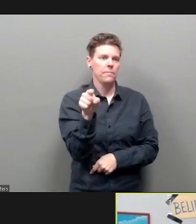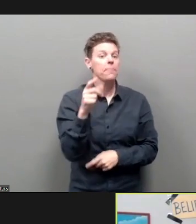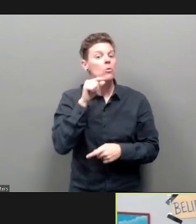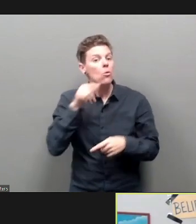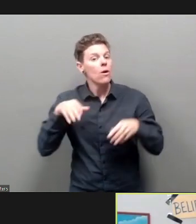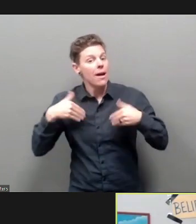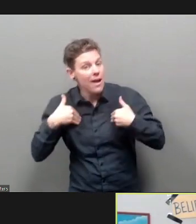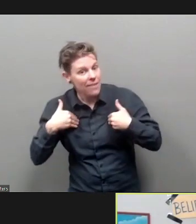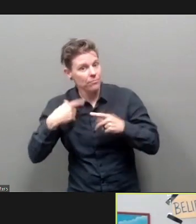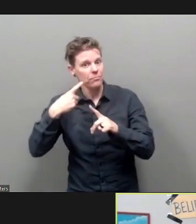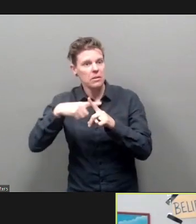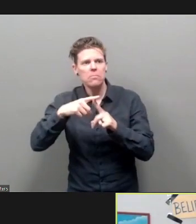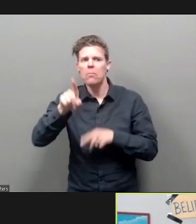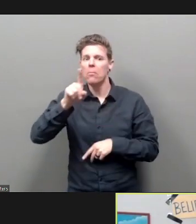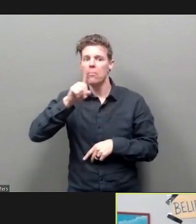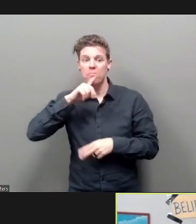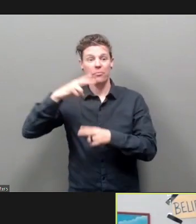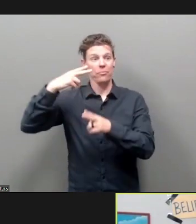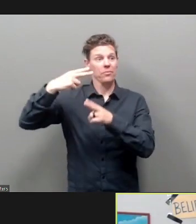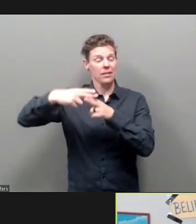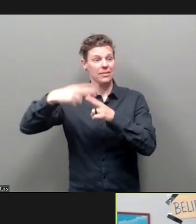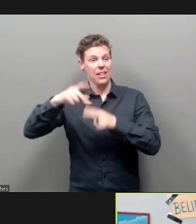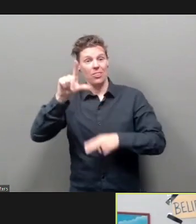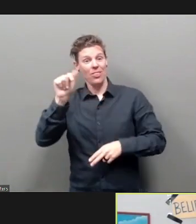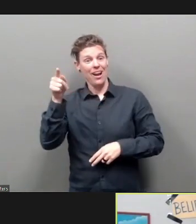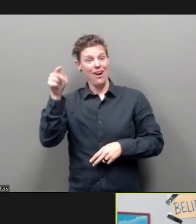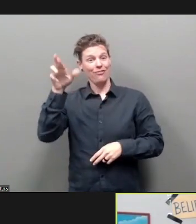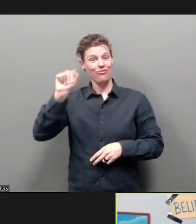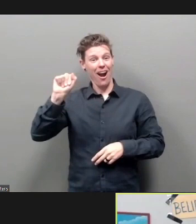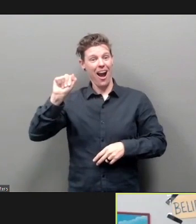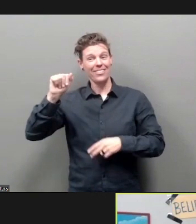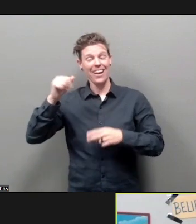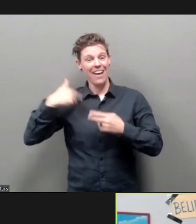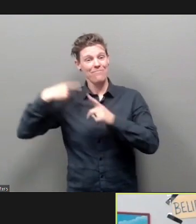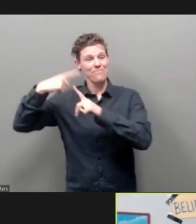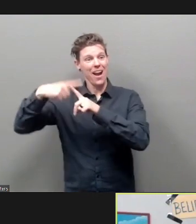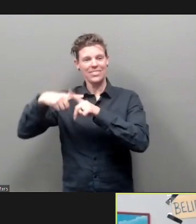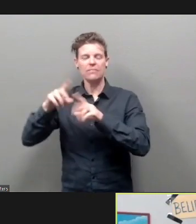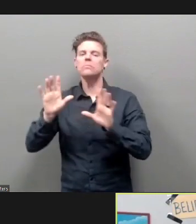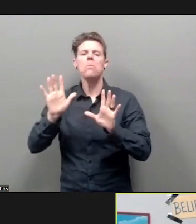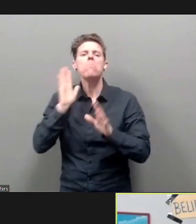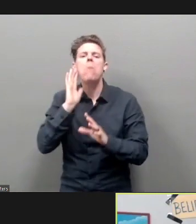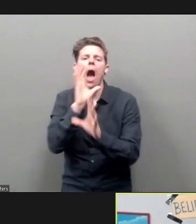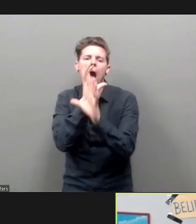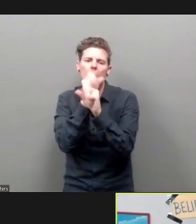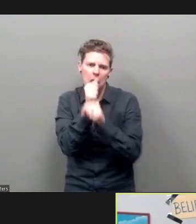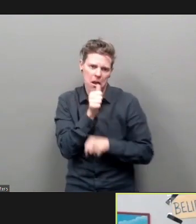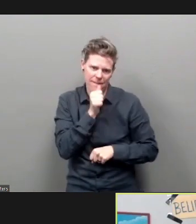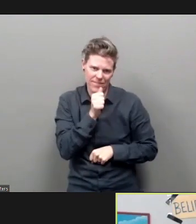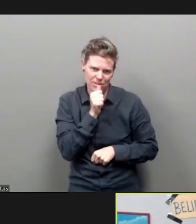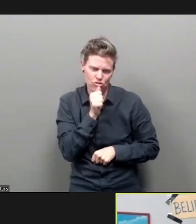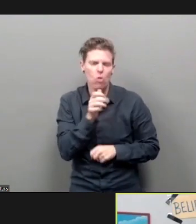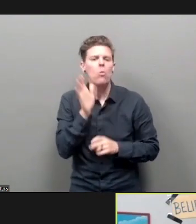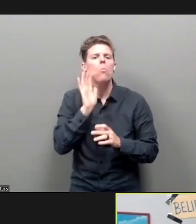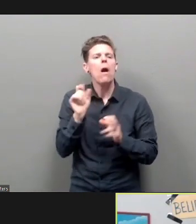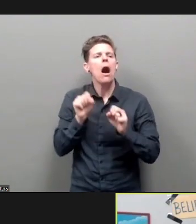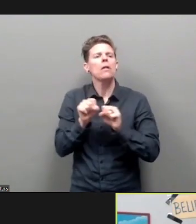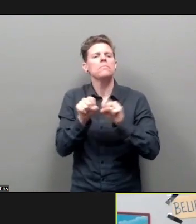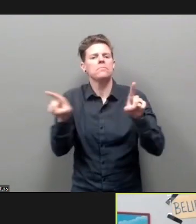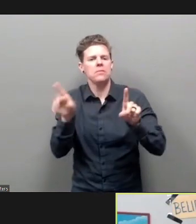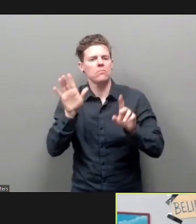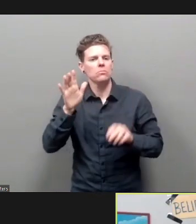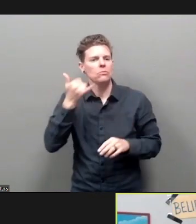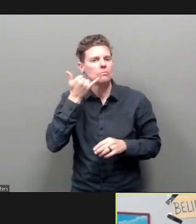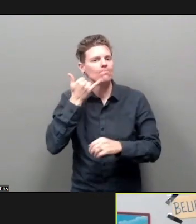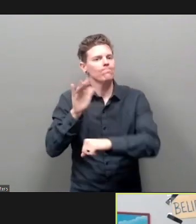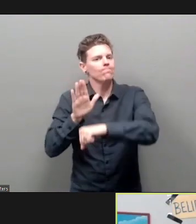was positive, she's your friend. It just goes to the network of where your phone has, been with, in contact with,